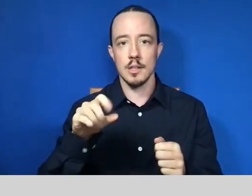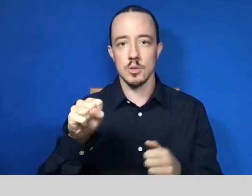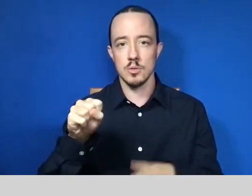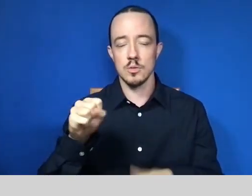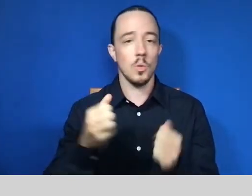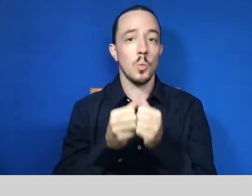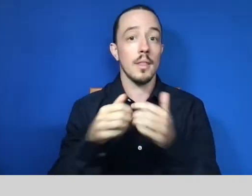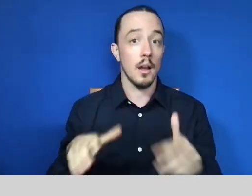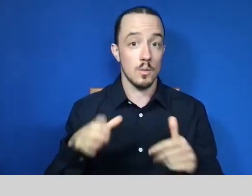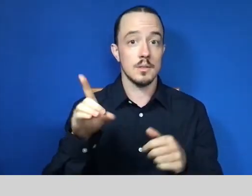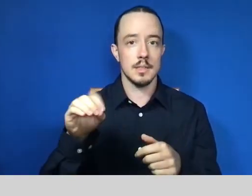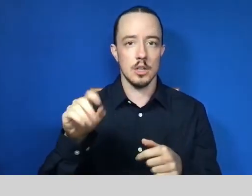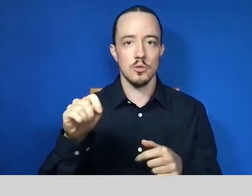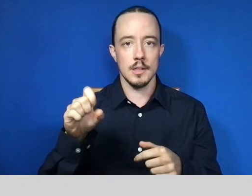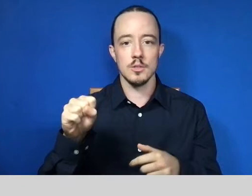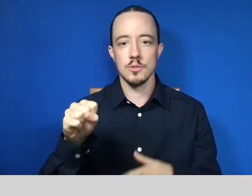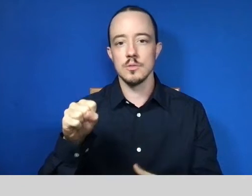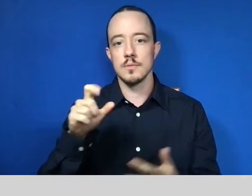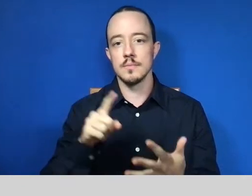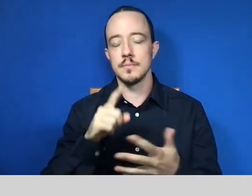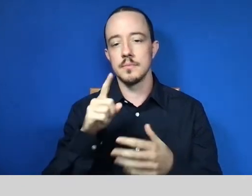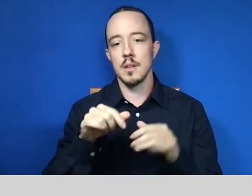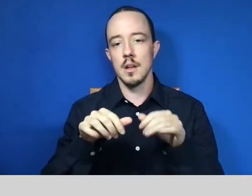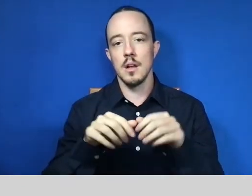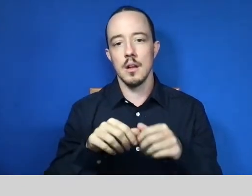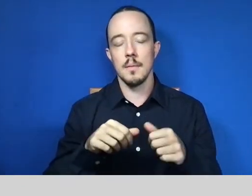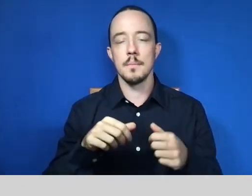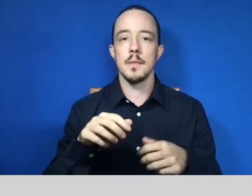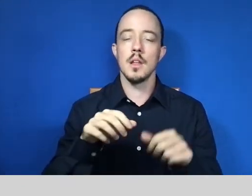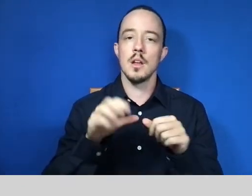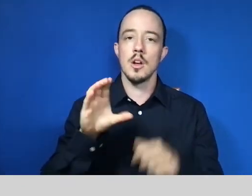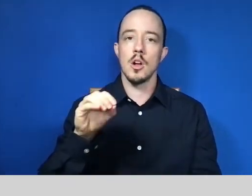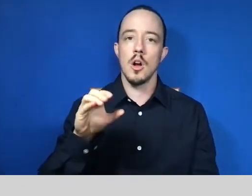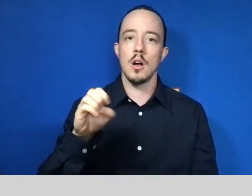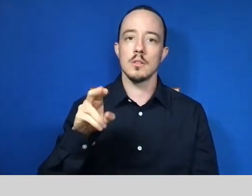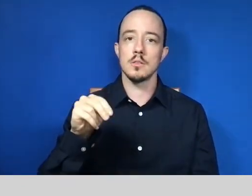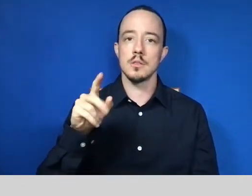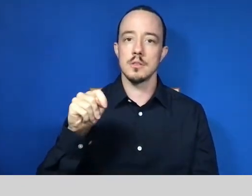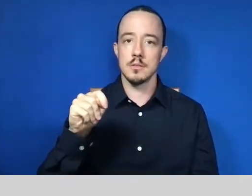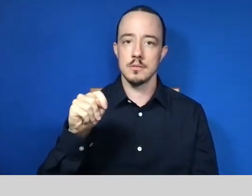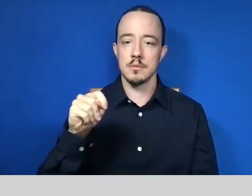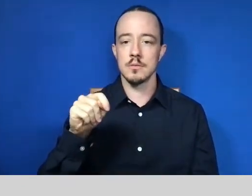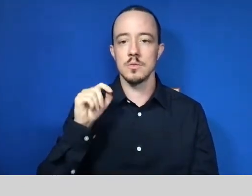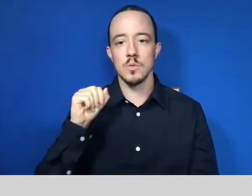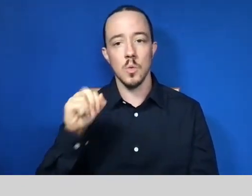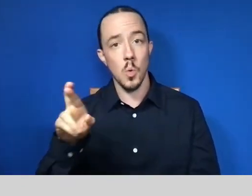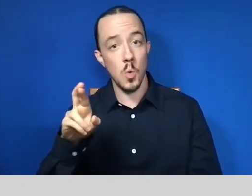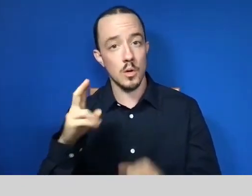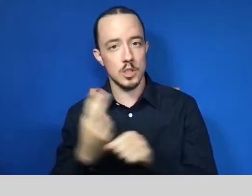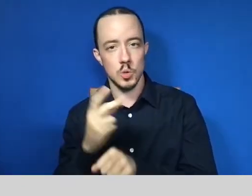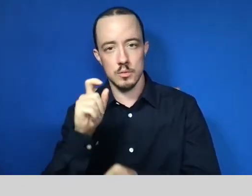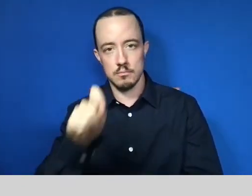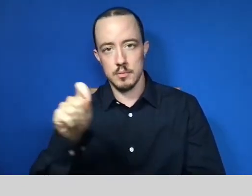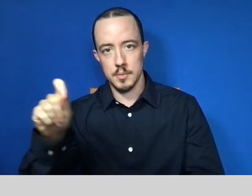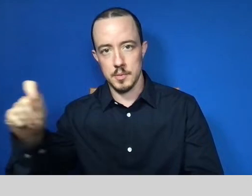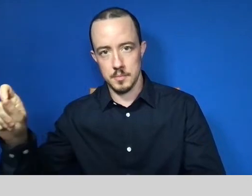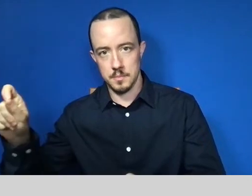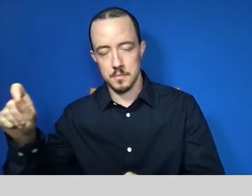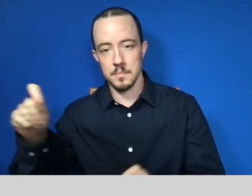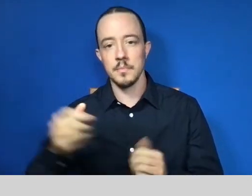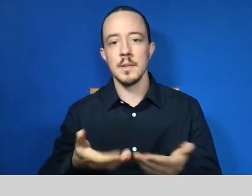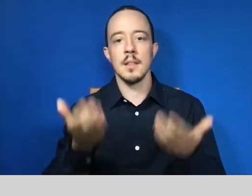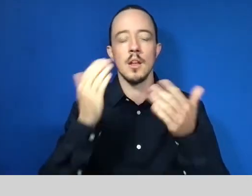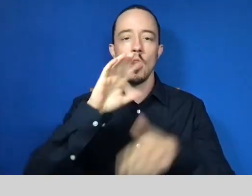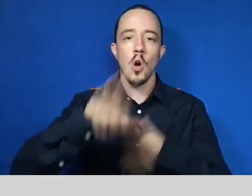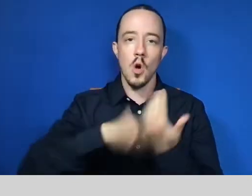you can't or you do not want to write the constants, you can use just three dots, and all the necessary